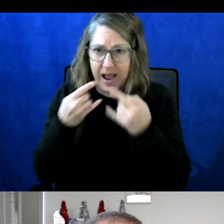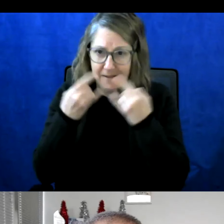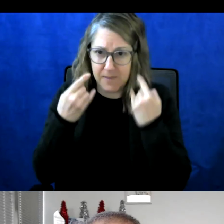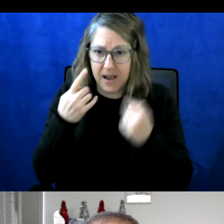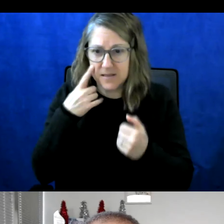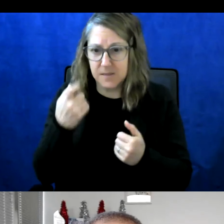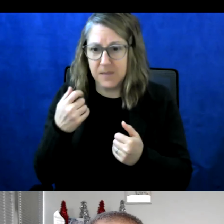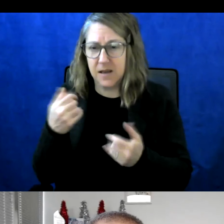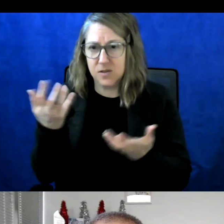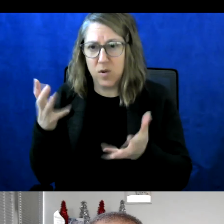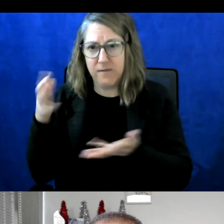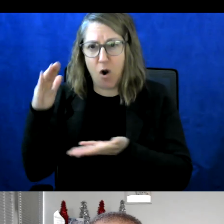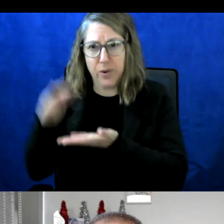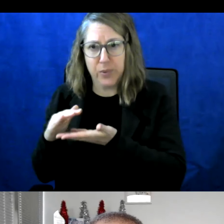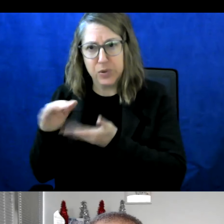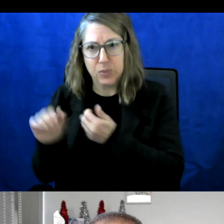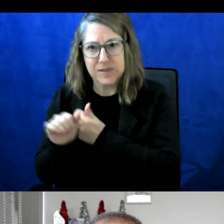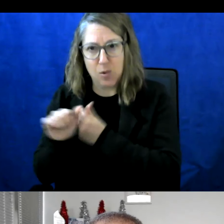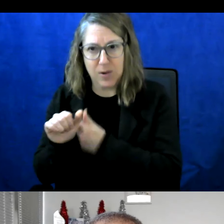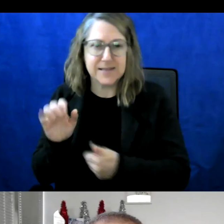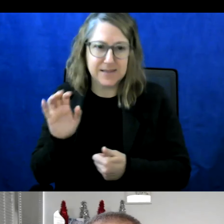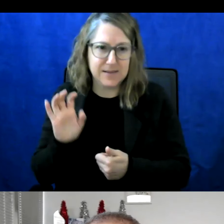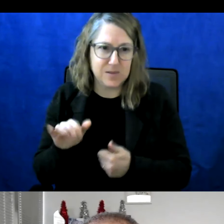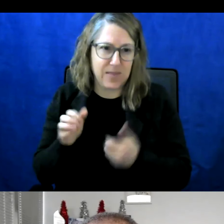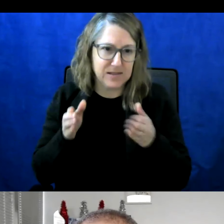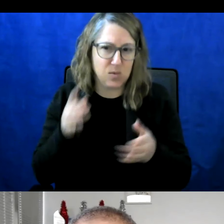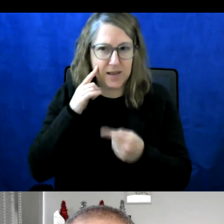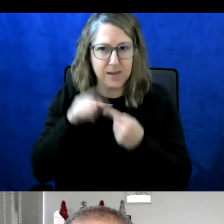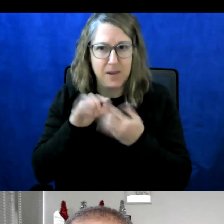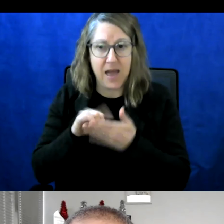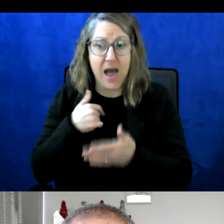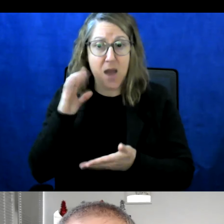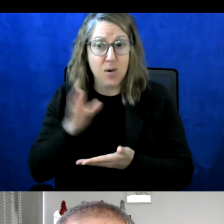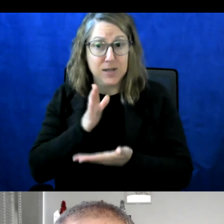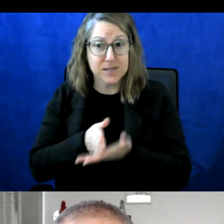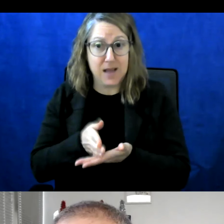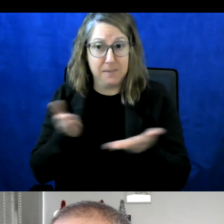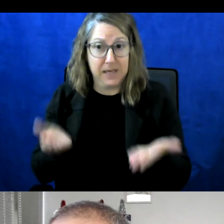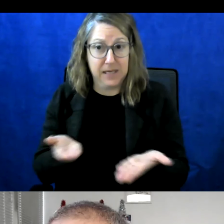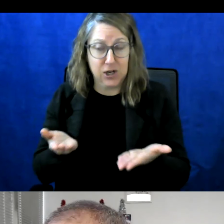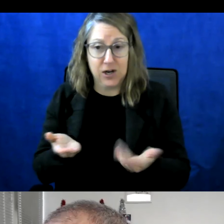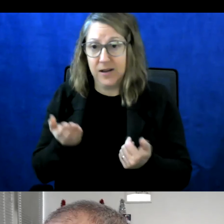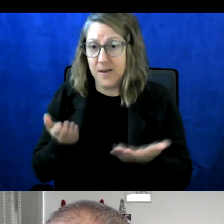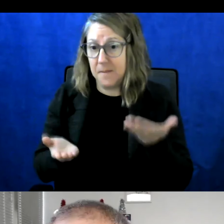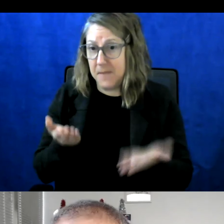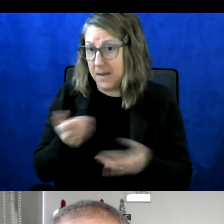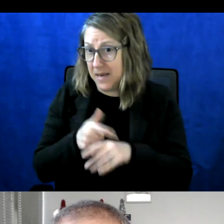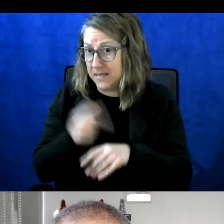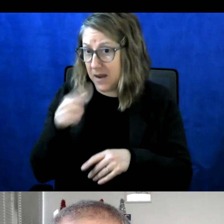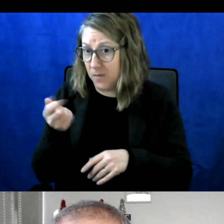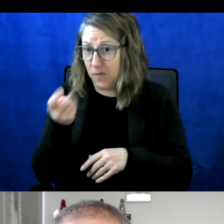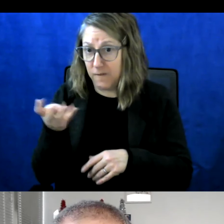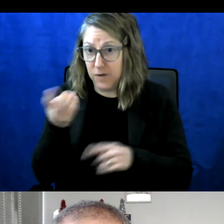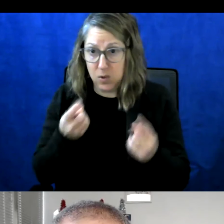reduced the risk. And so this is a way to really think about it. So I'm going to end there, and there might be time for a few